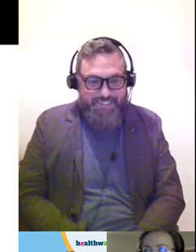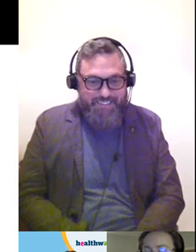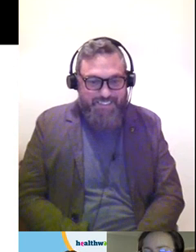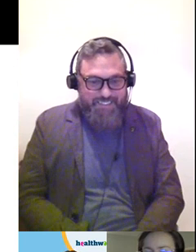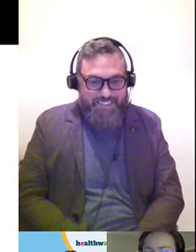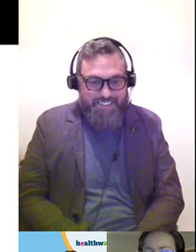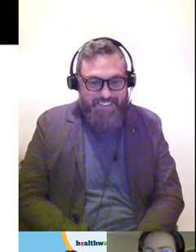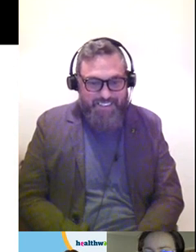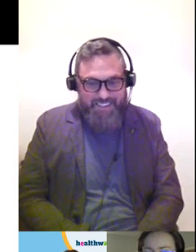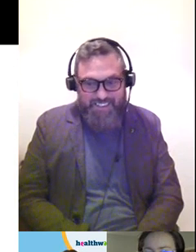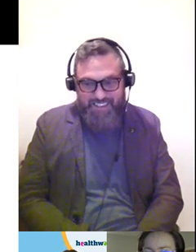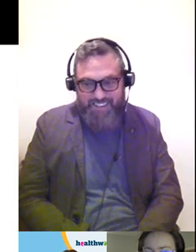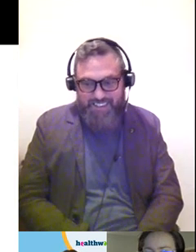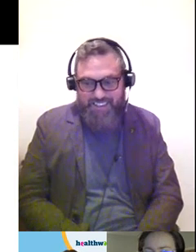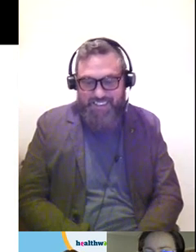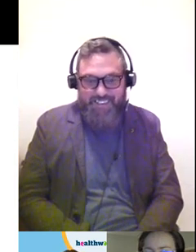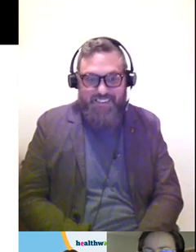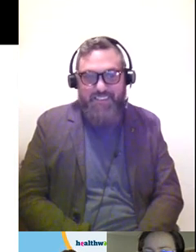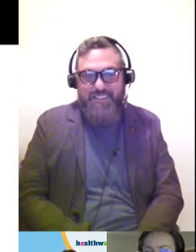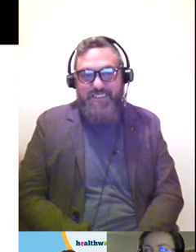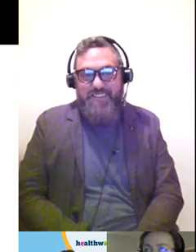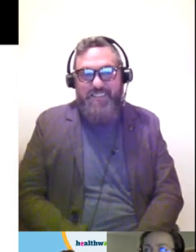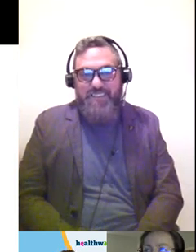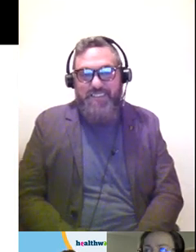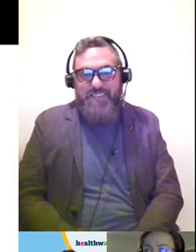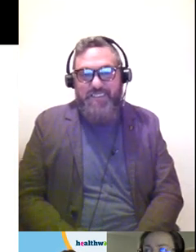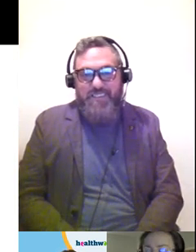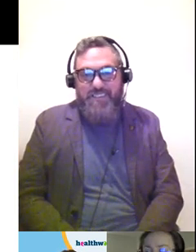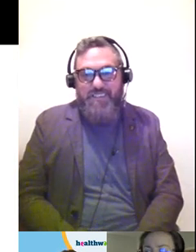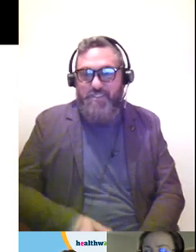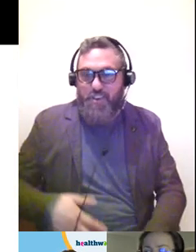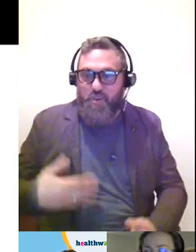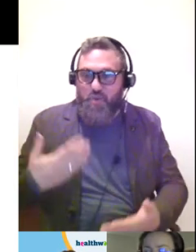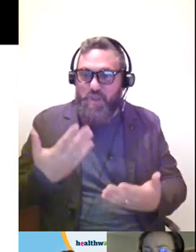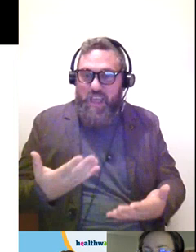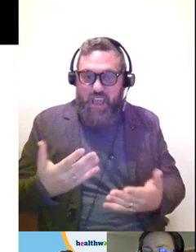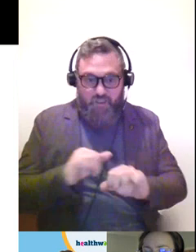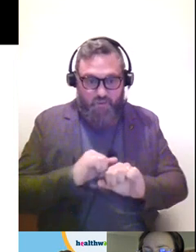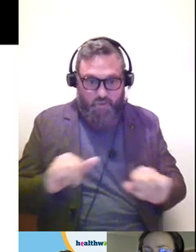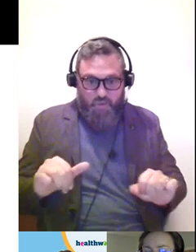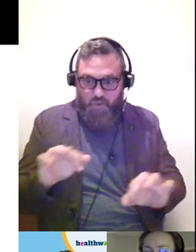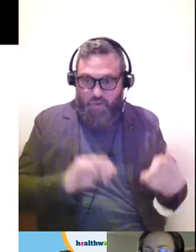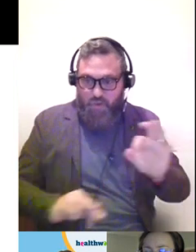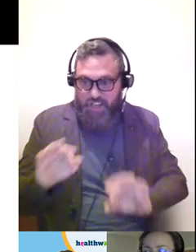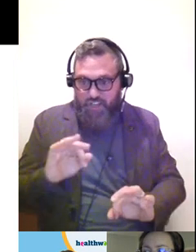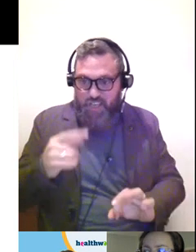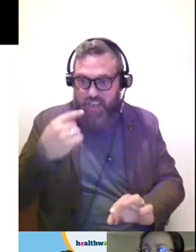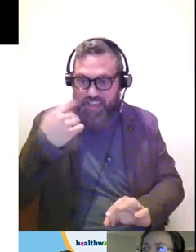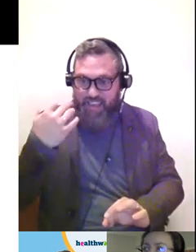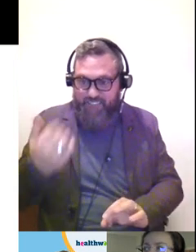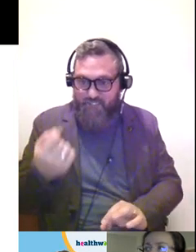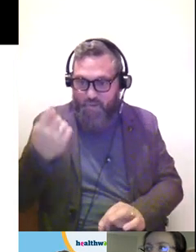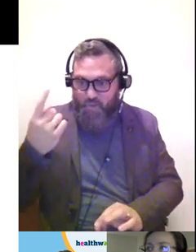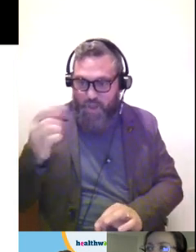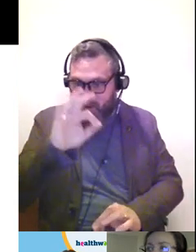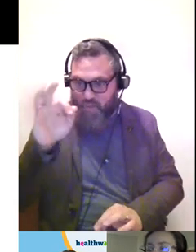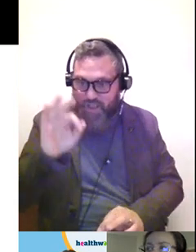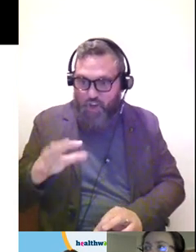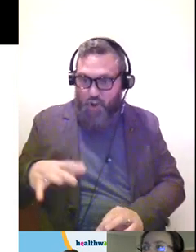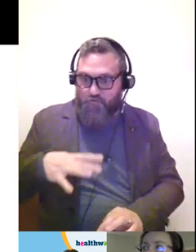Okay, so now people's questions. I have one already I can see in the